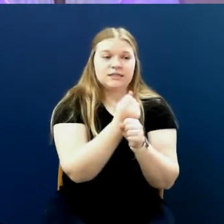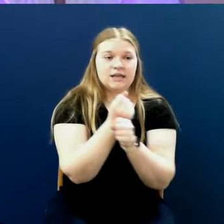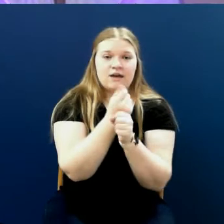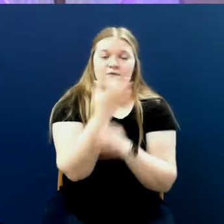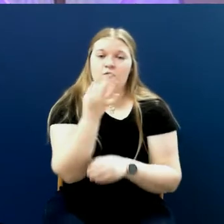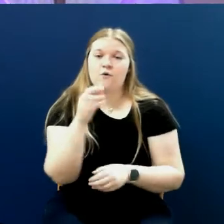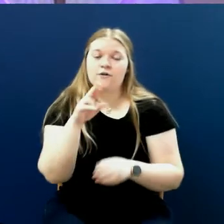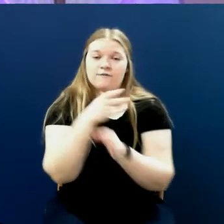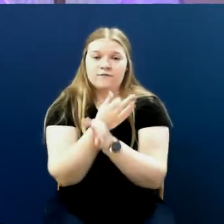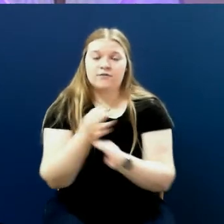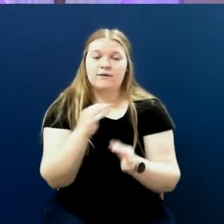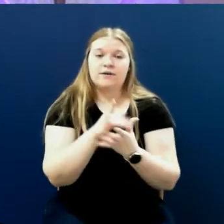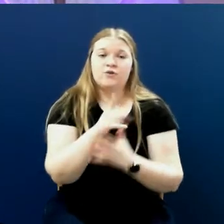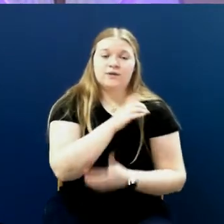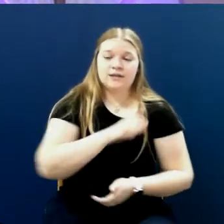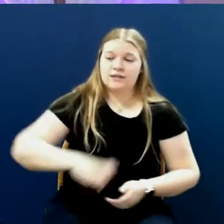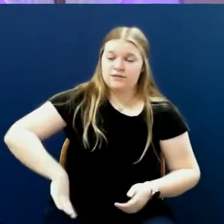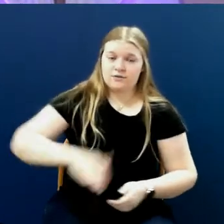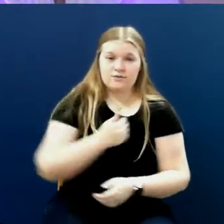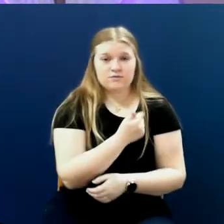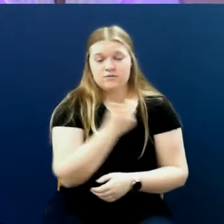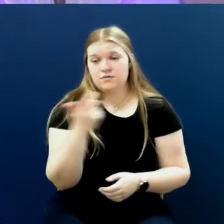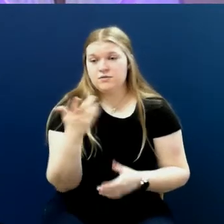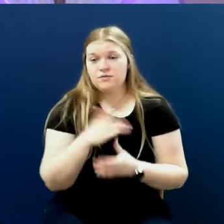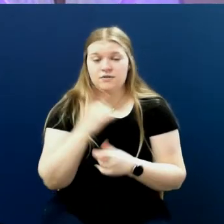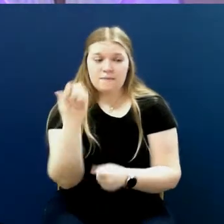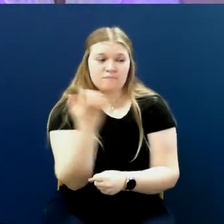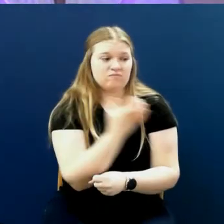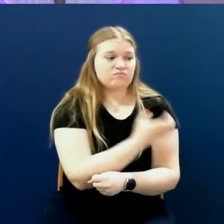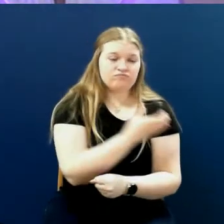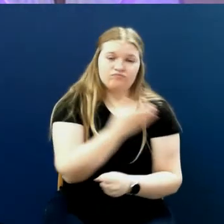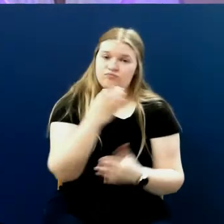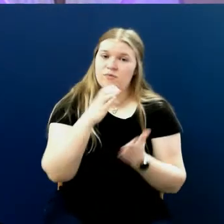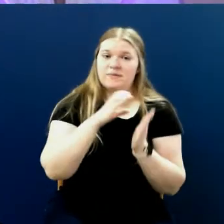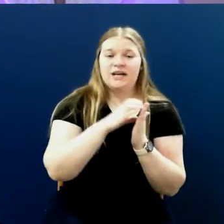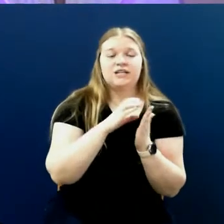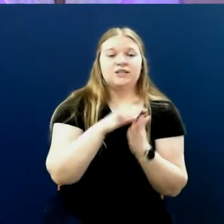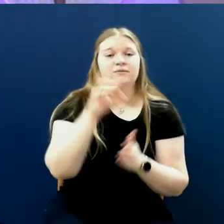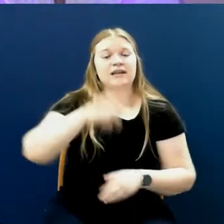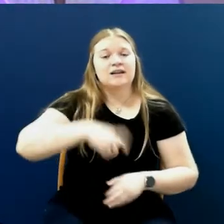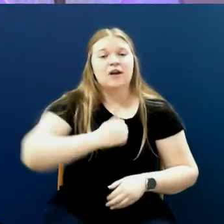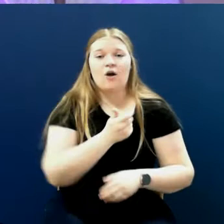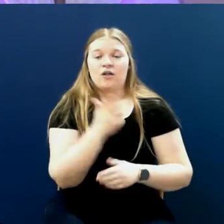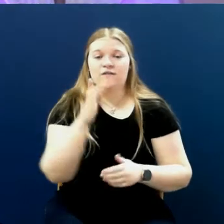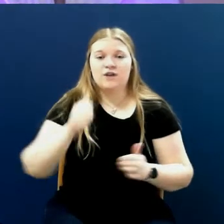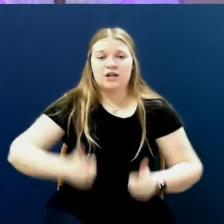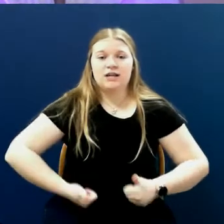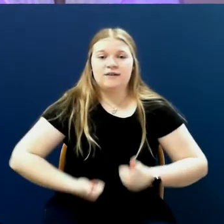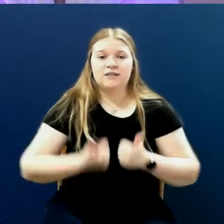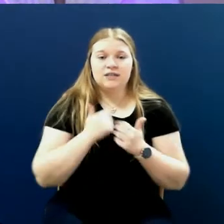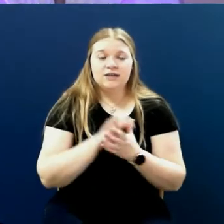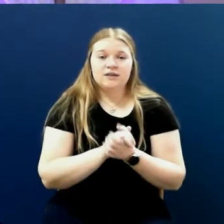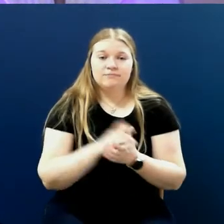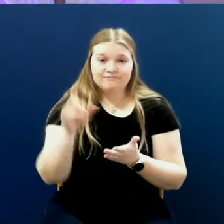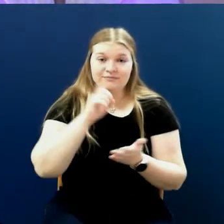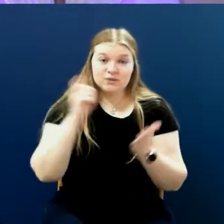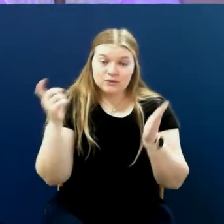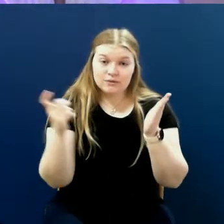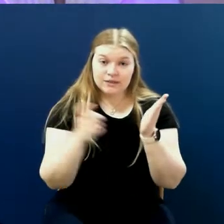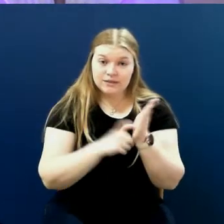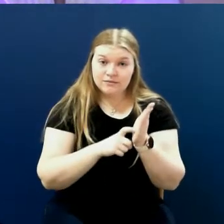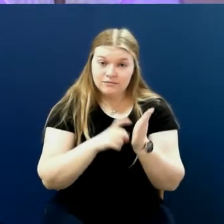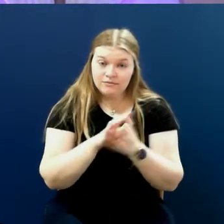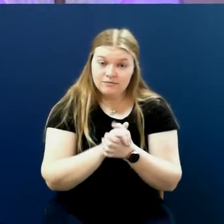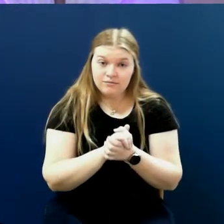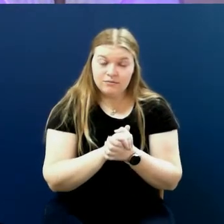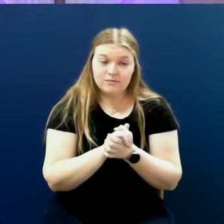is all and all. Now, this is a powerful passage that we need for all of our lives. Notice what